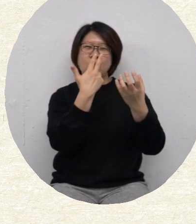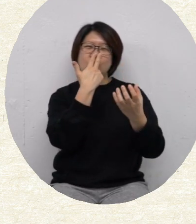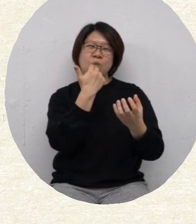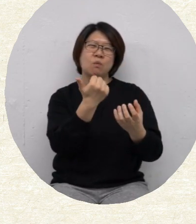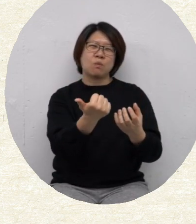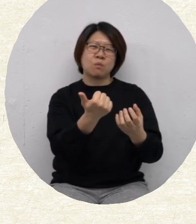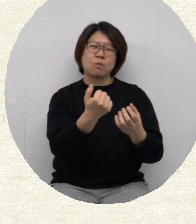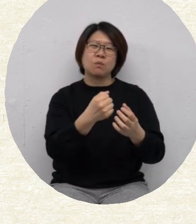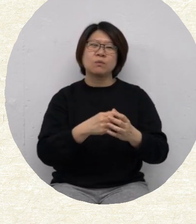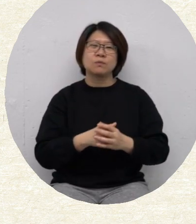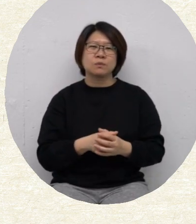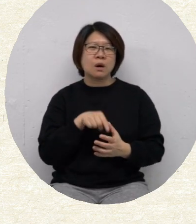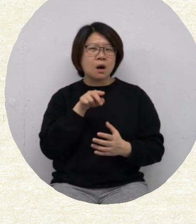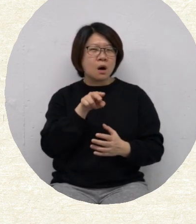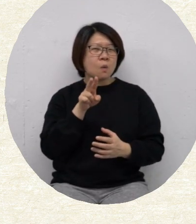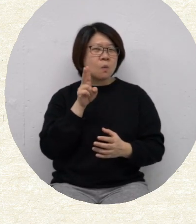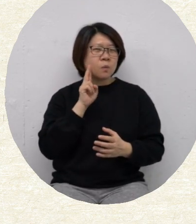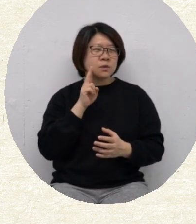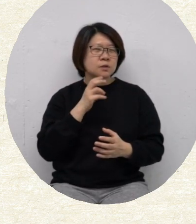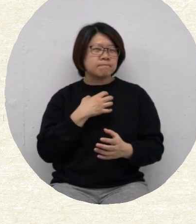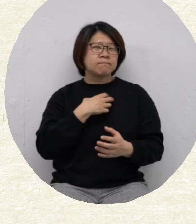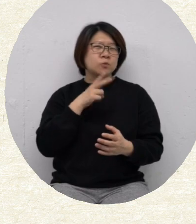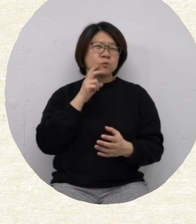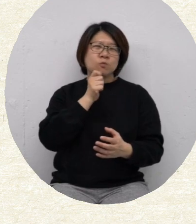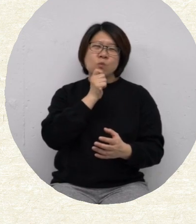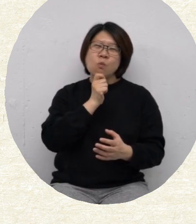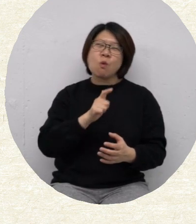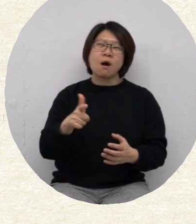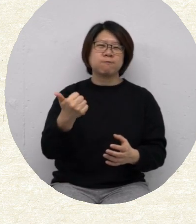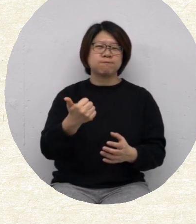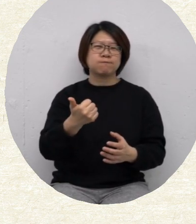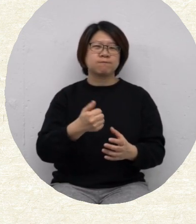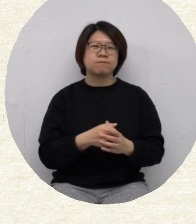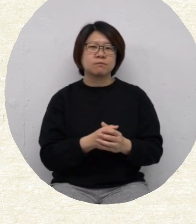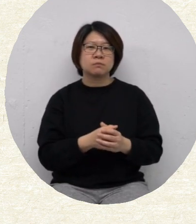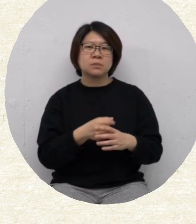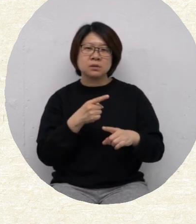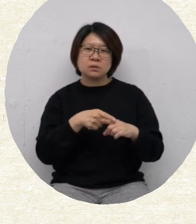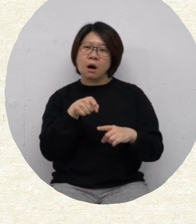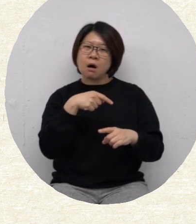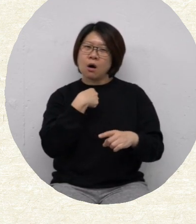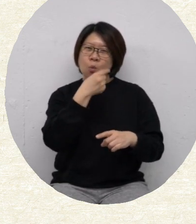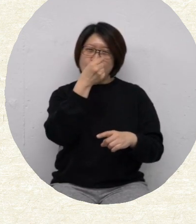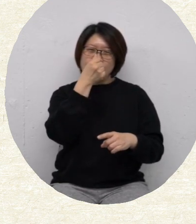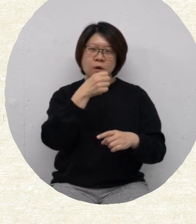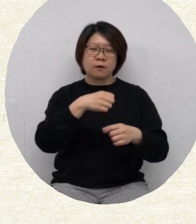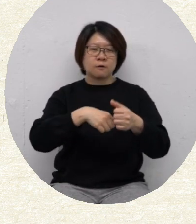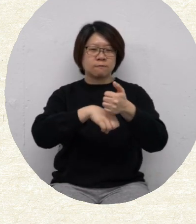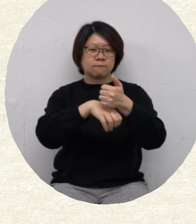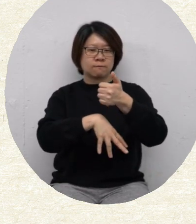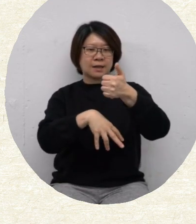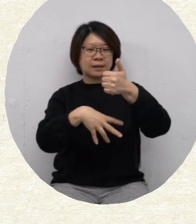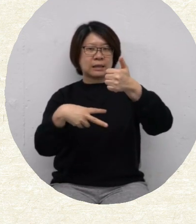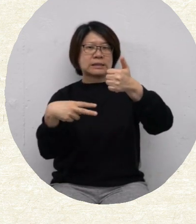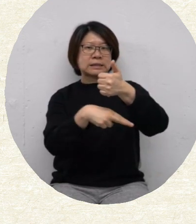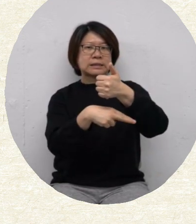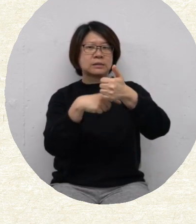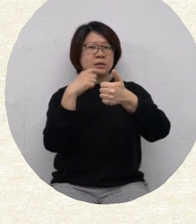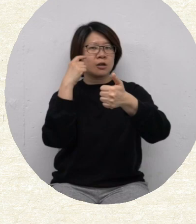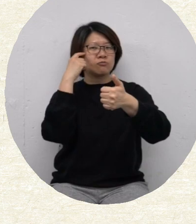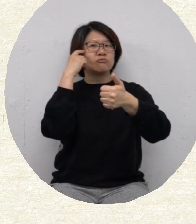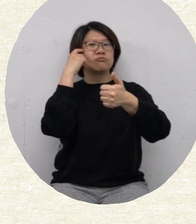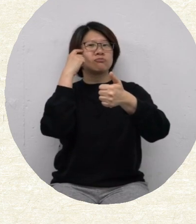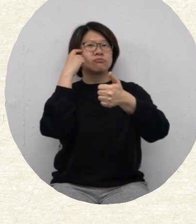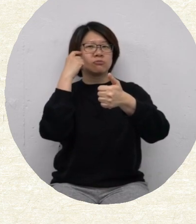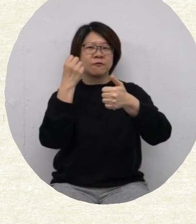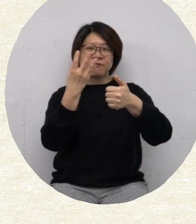before they do, they're elegantly and elaborately arranged, as if time will stand still for them. I'm